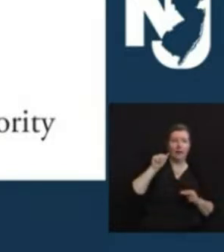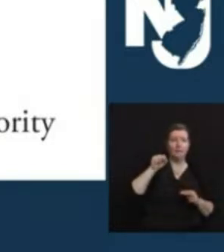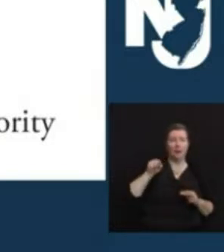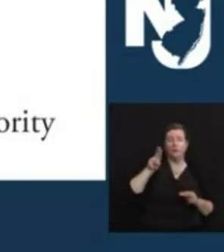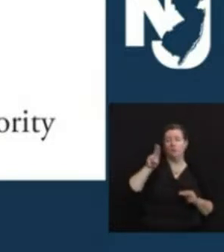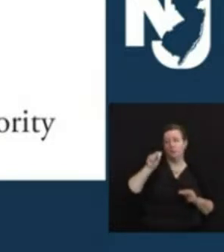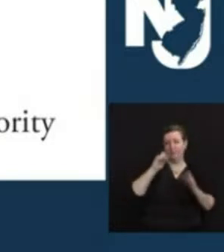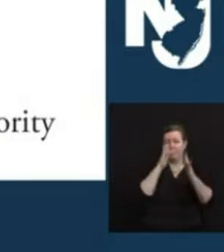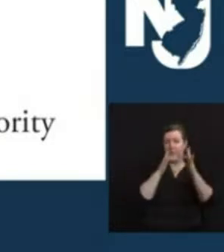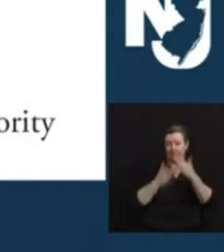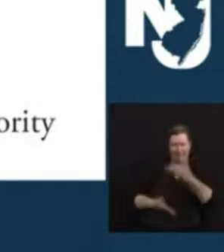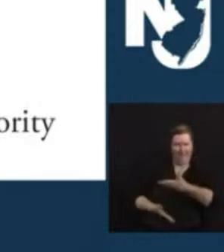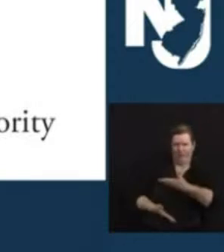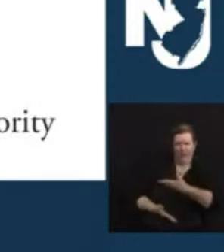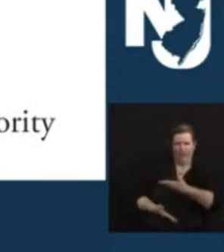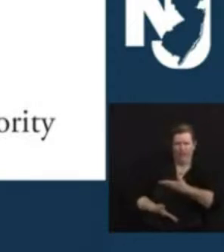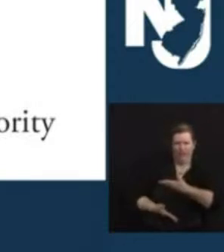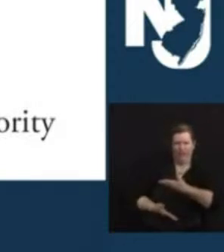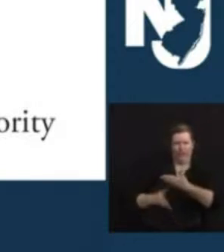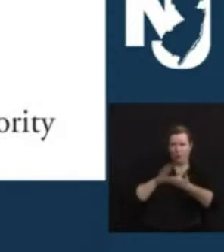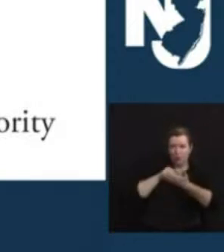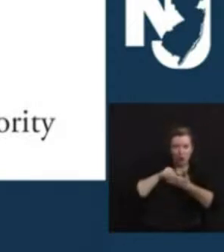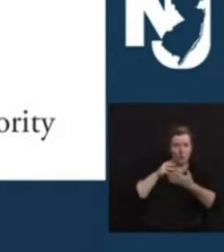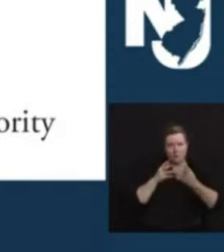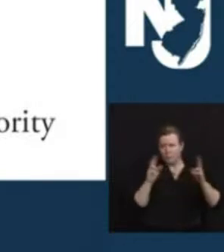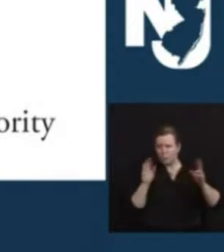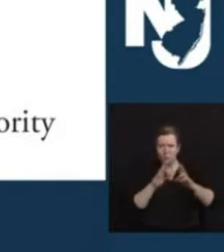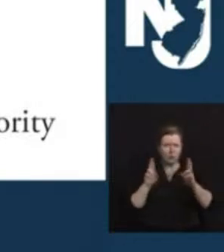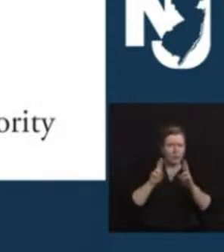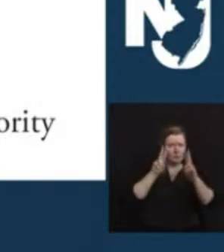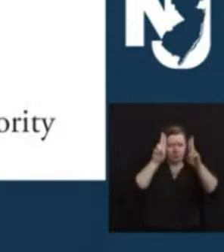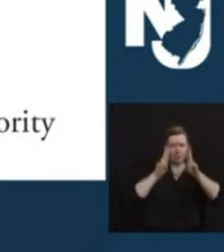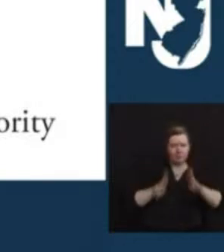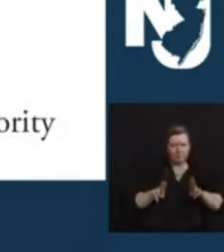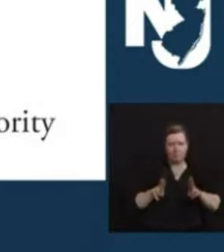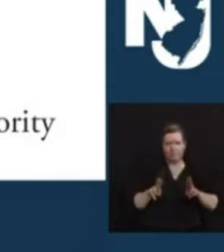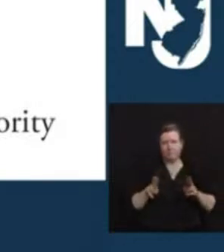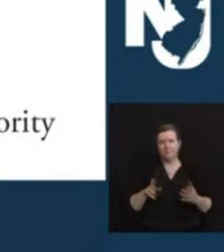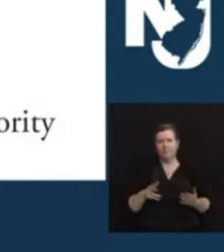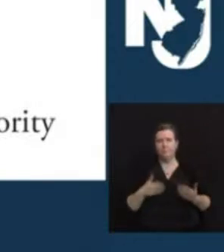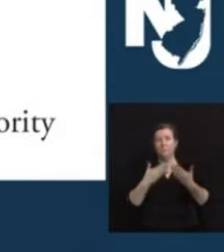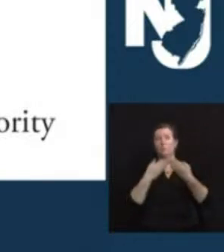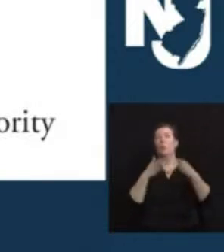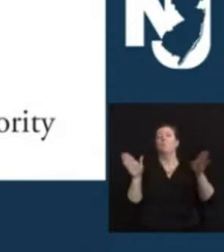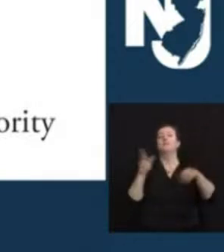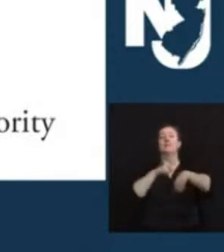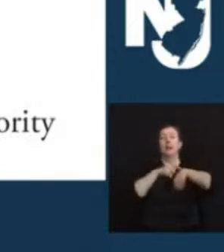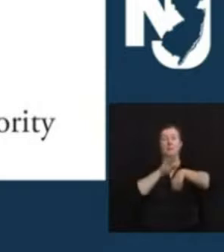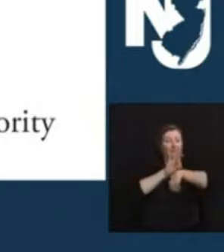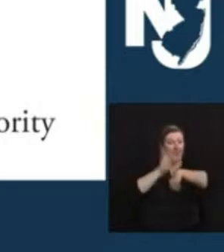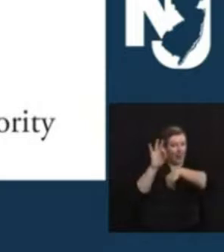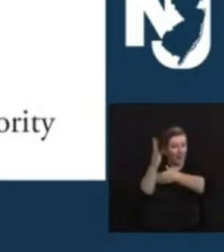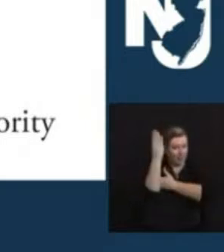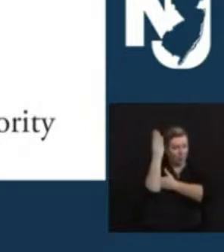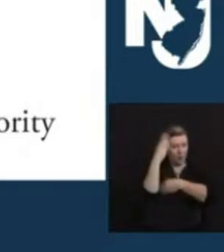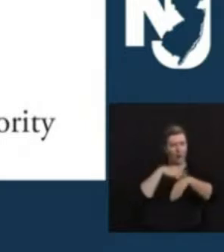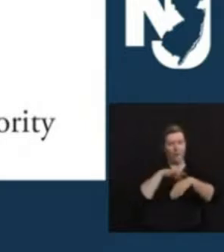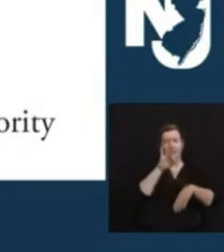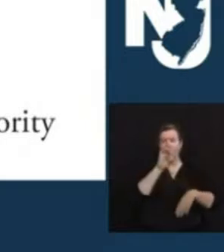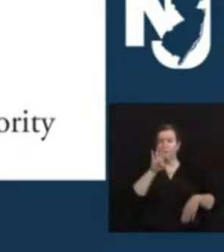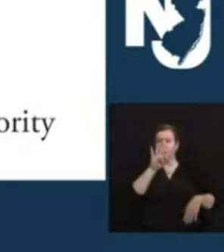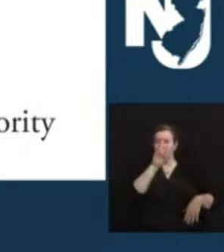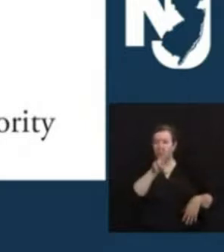more and to prepare to send your application in when the window opens in 2.5 weeks. And again, I thank a great